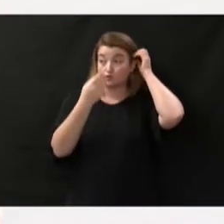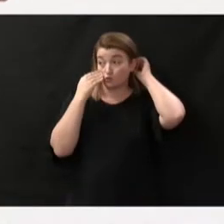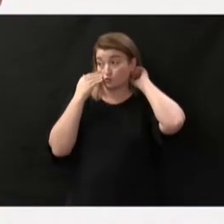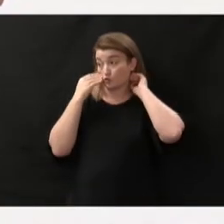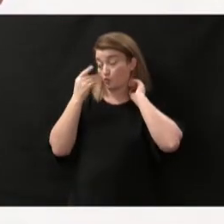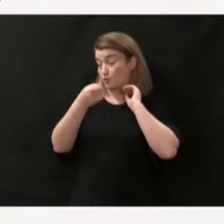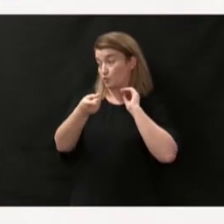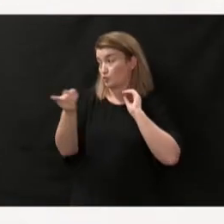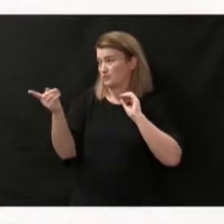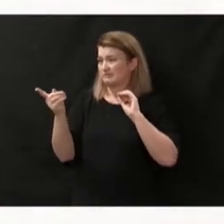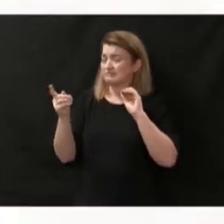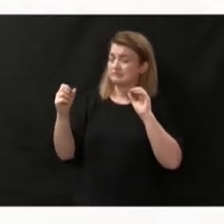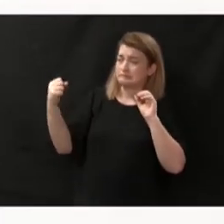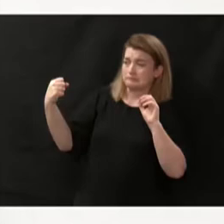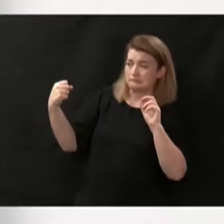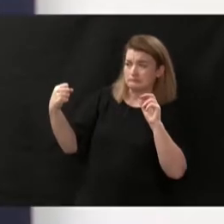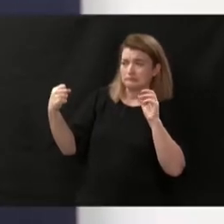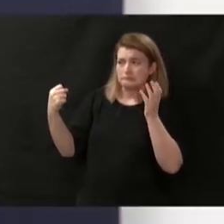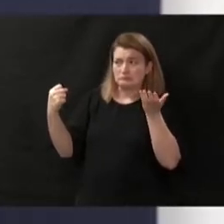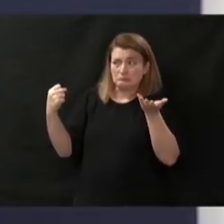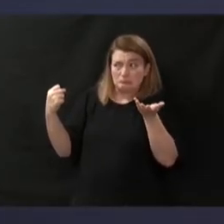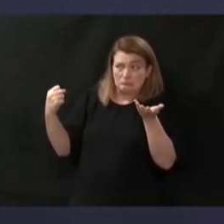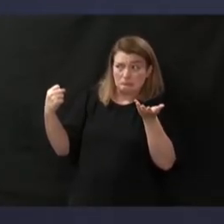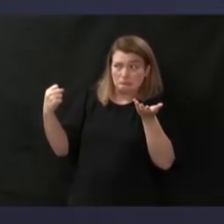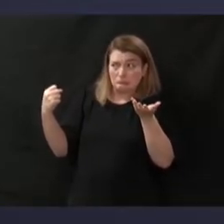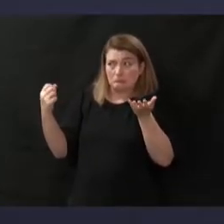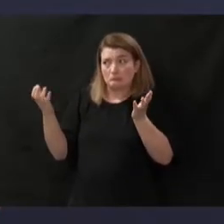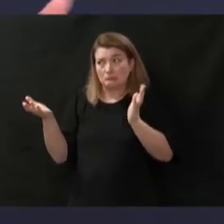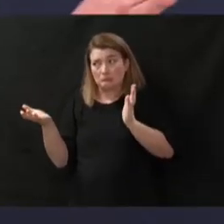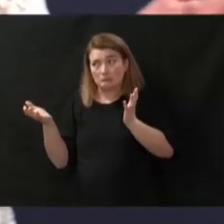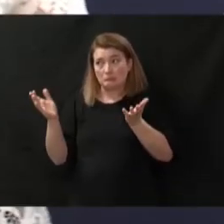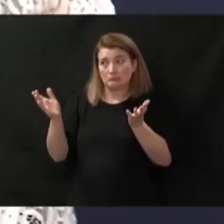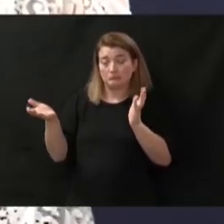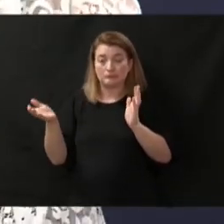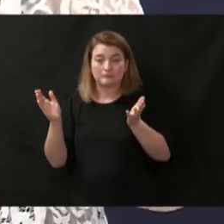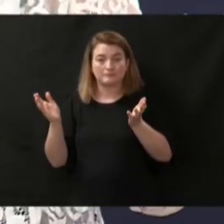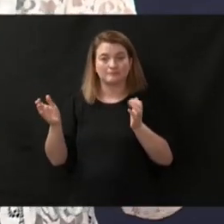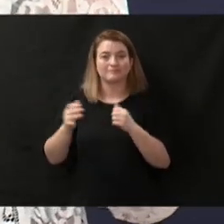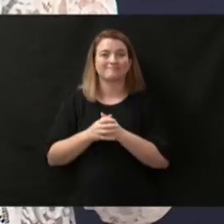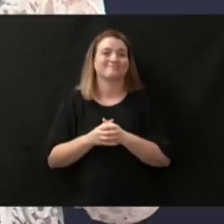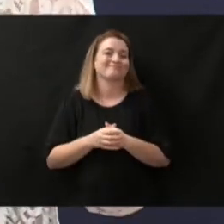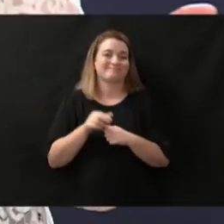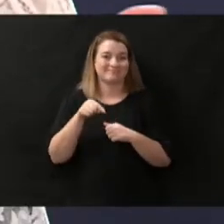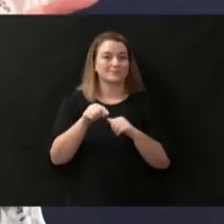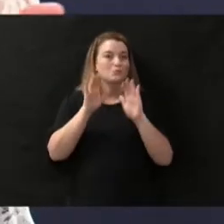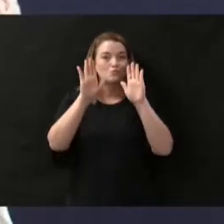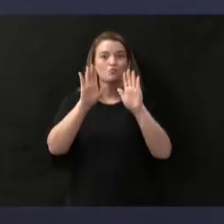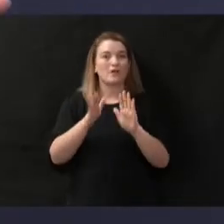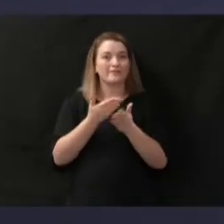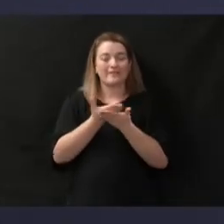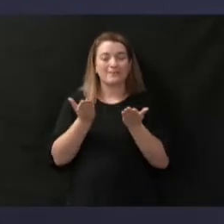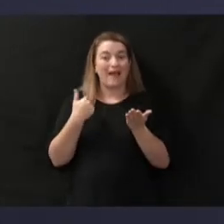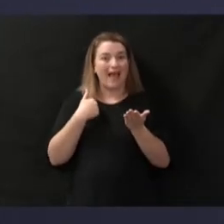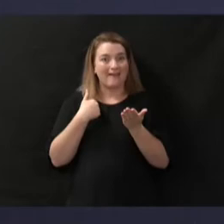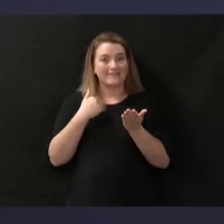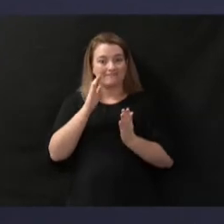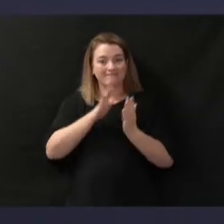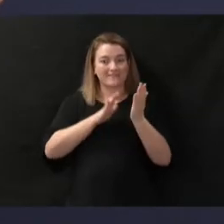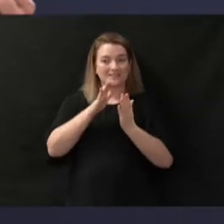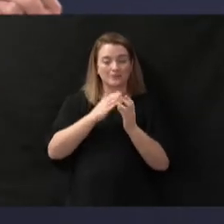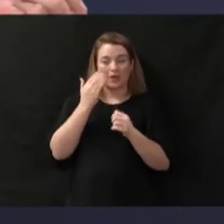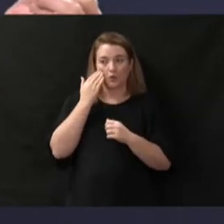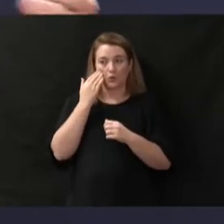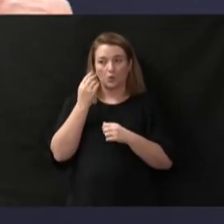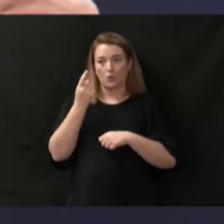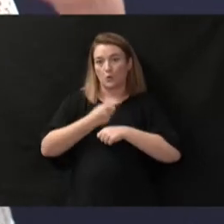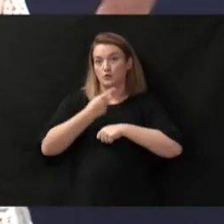Some are saying yes, and some have the question mark. So it's the most wonderful thing about having people in the room. Last week, a couple days, we